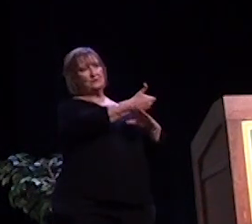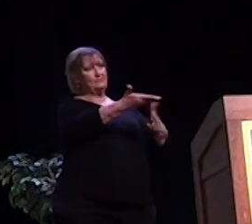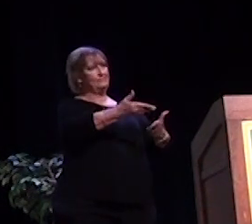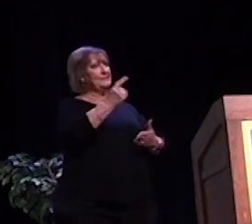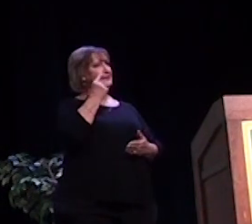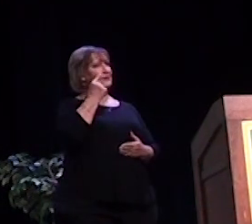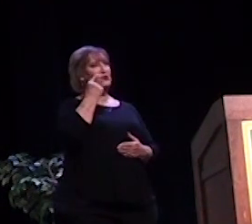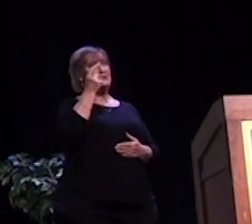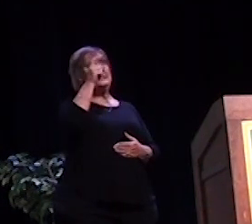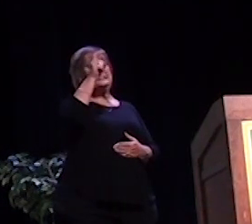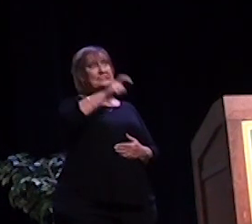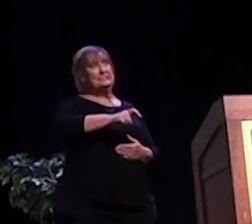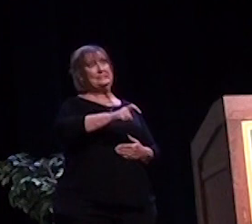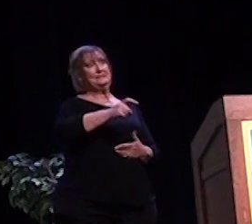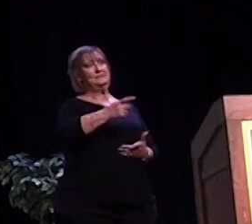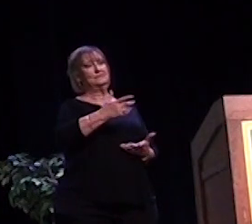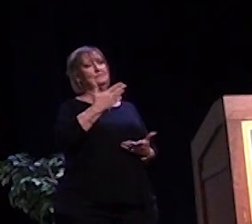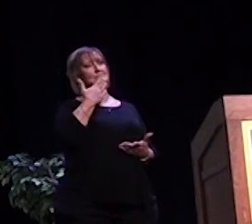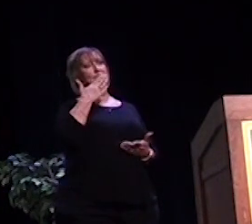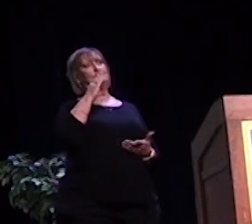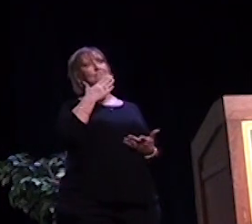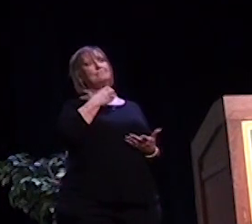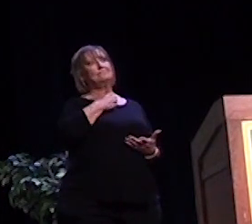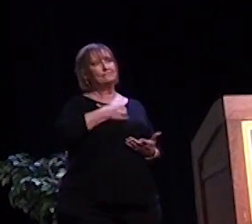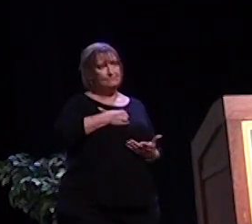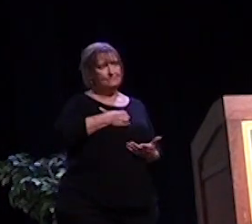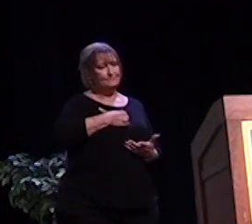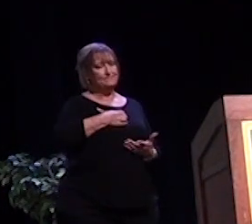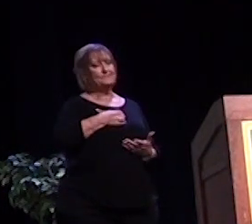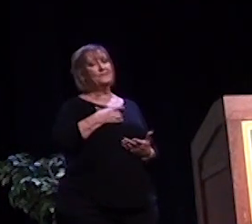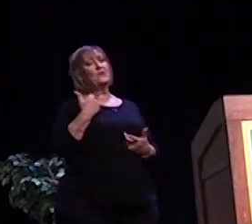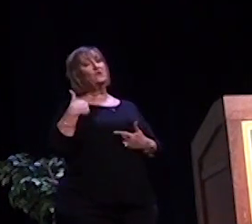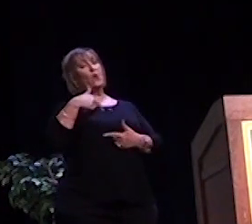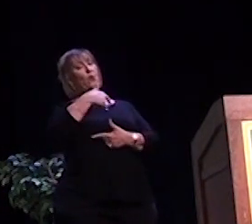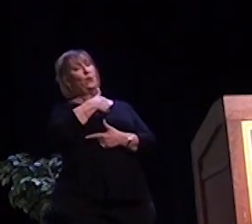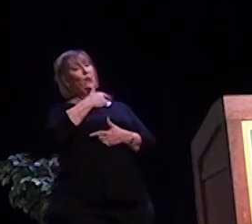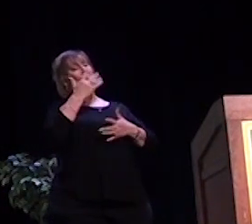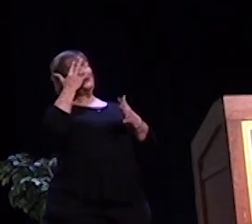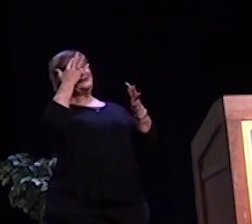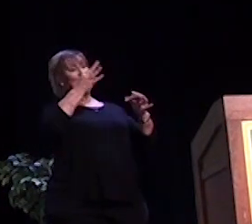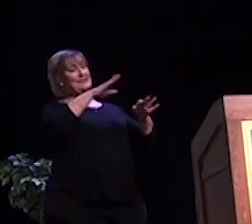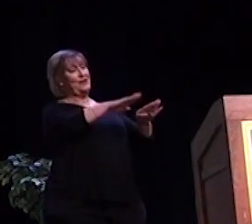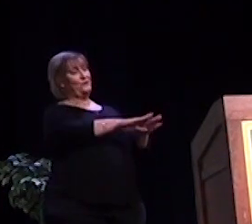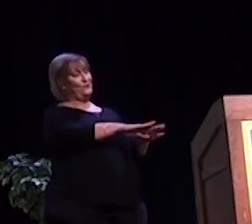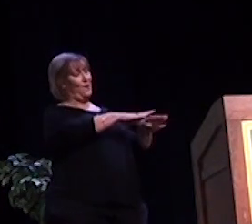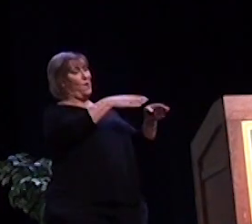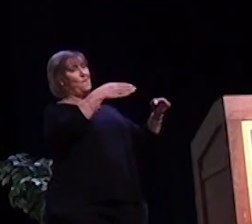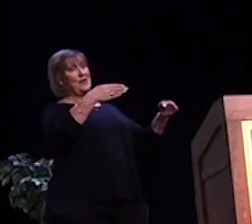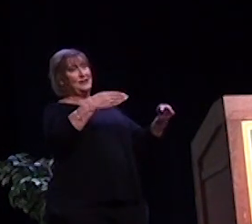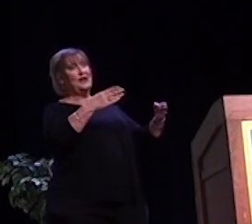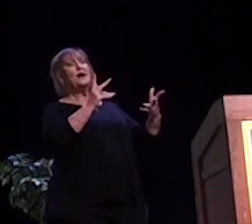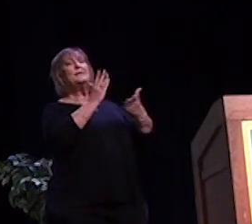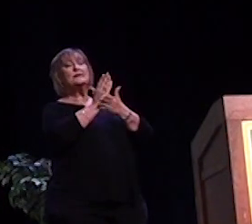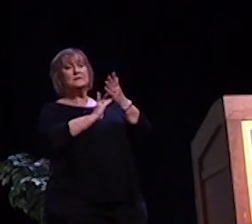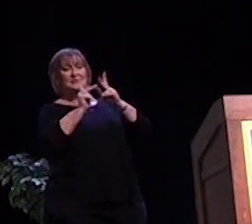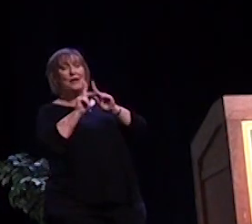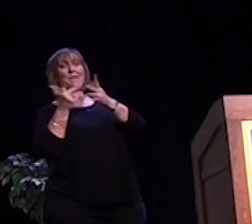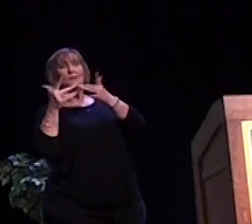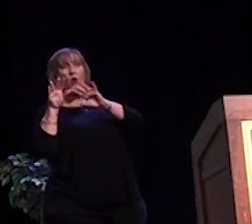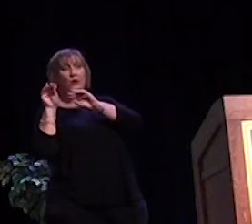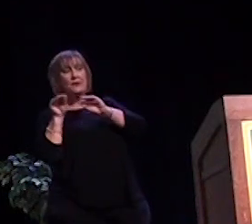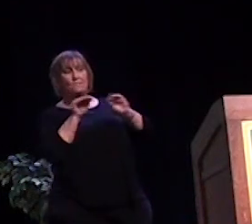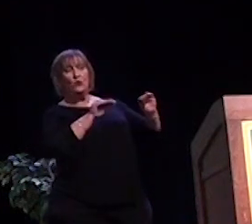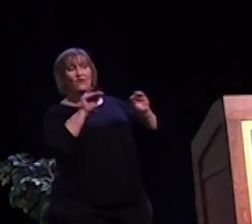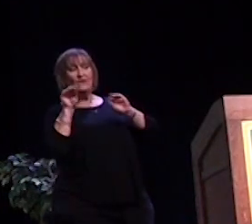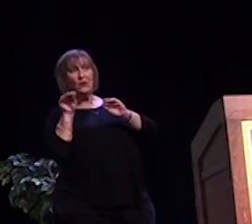community that we decided to open and have a plan to move in folks as quickly as